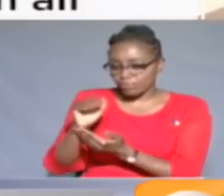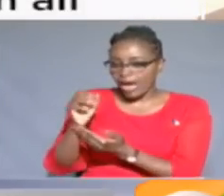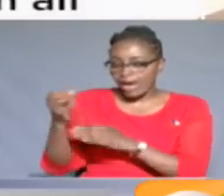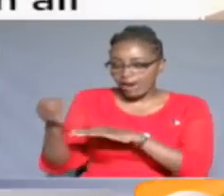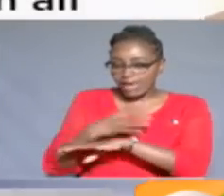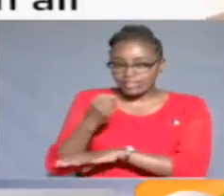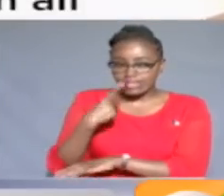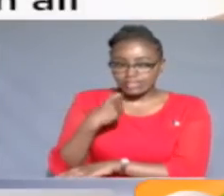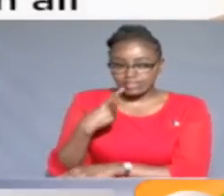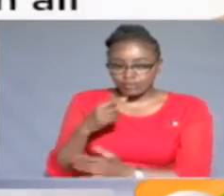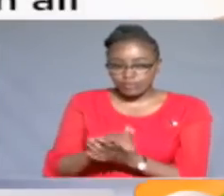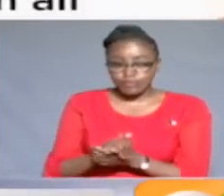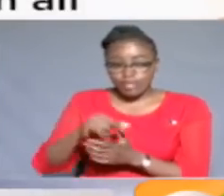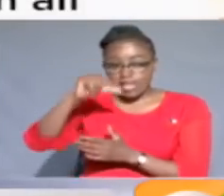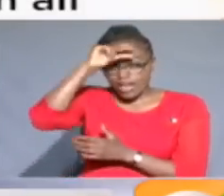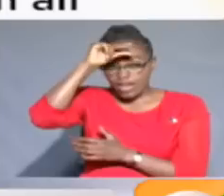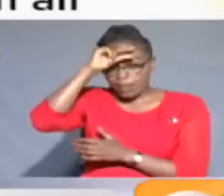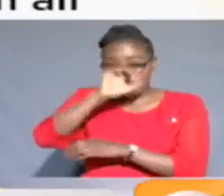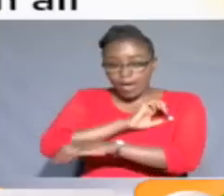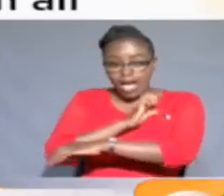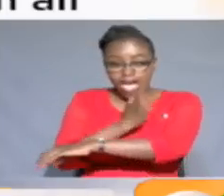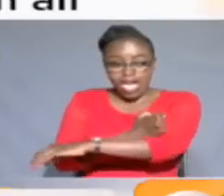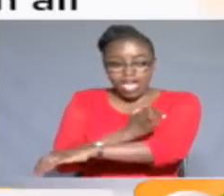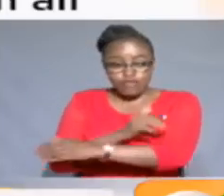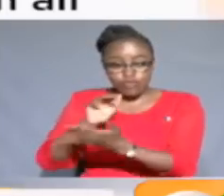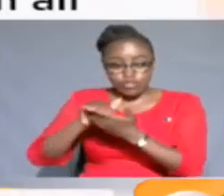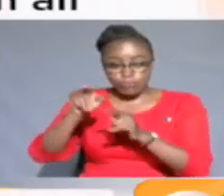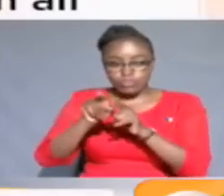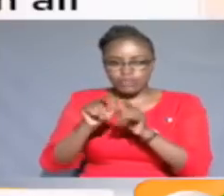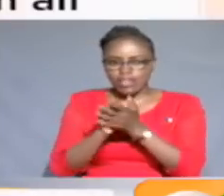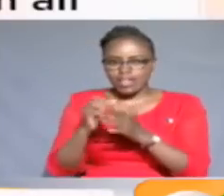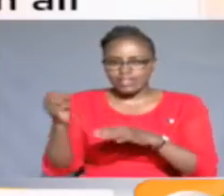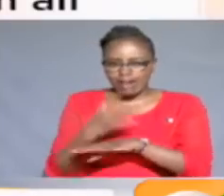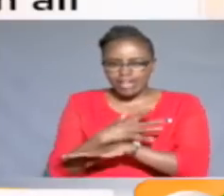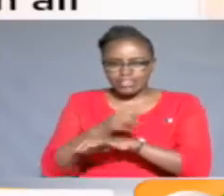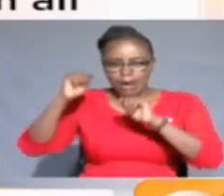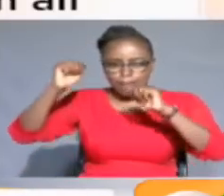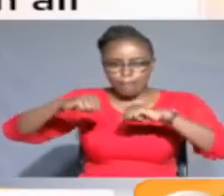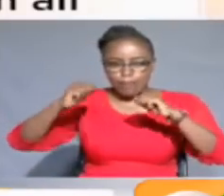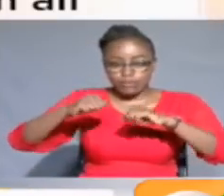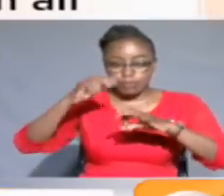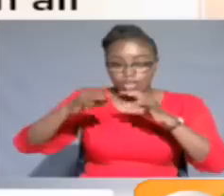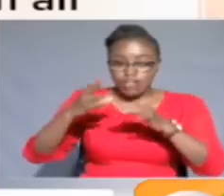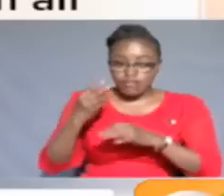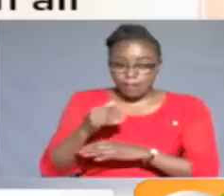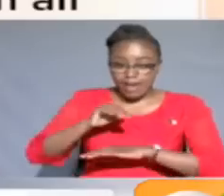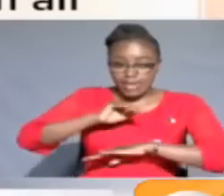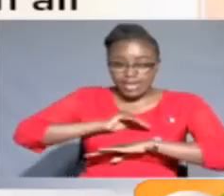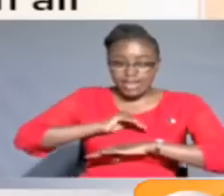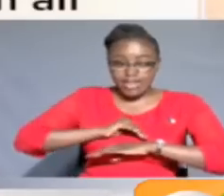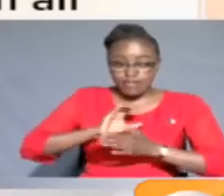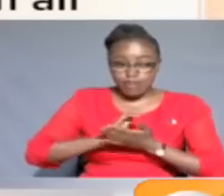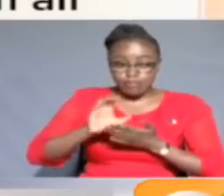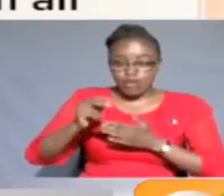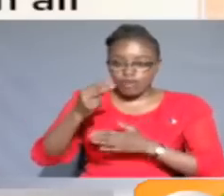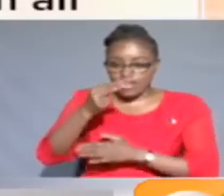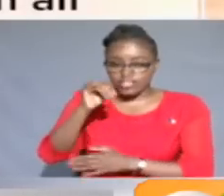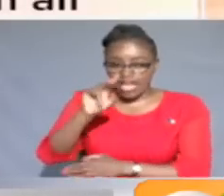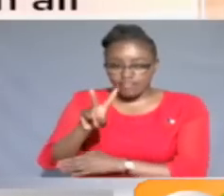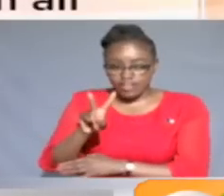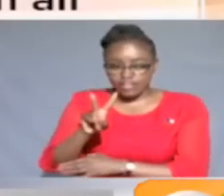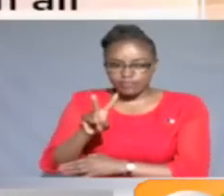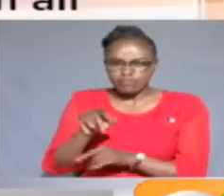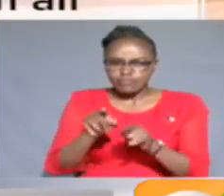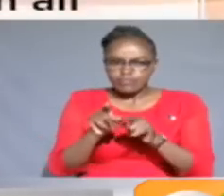James Ogutu in Migori, the government should put more effort in administering cancer menace. It's possible if enough money was allocated for it, HIV and AIDS